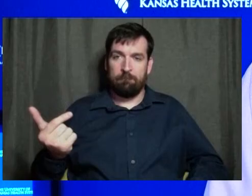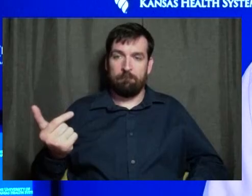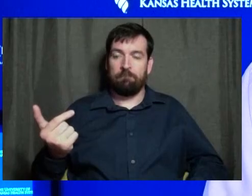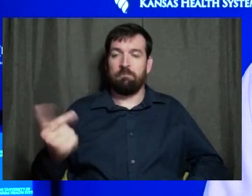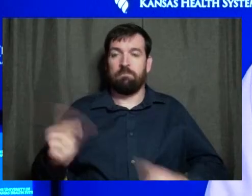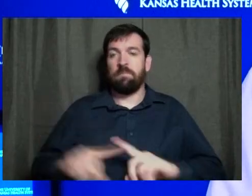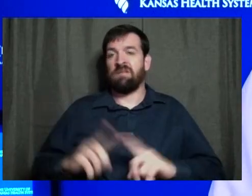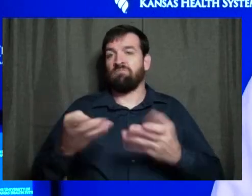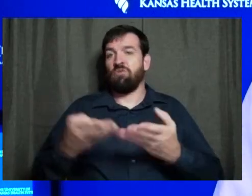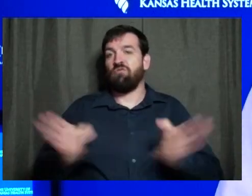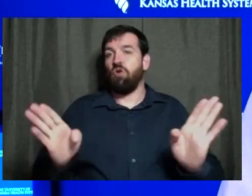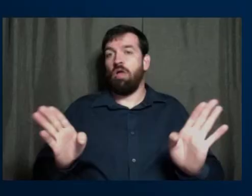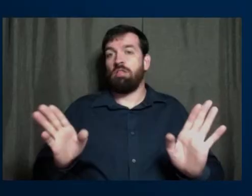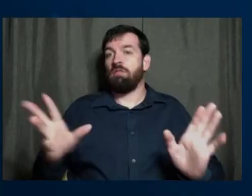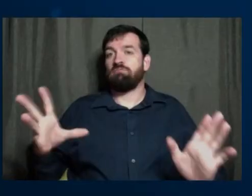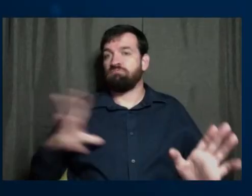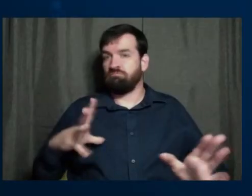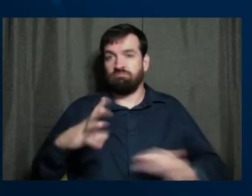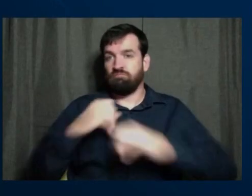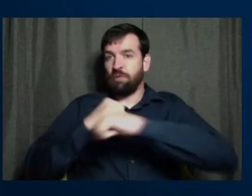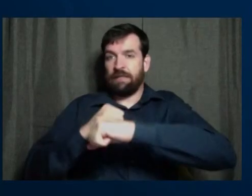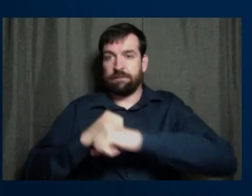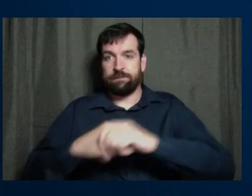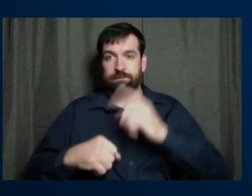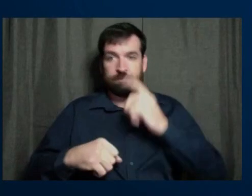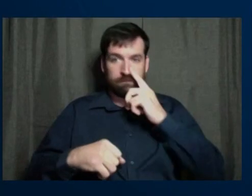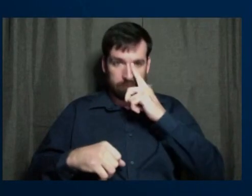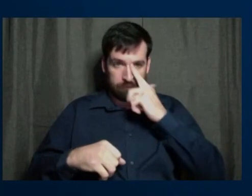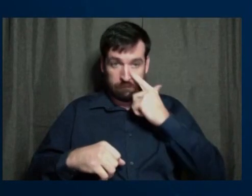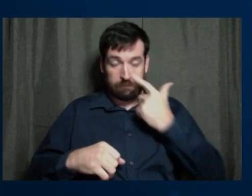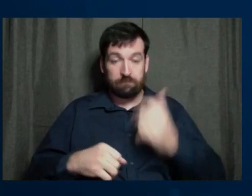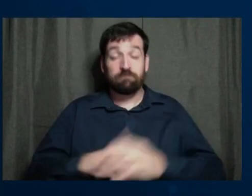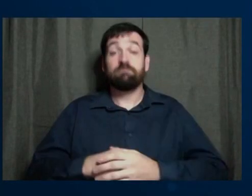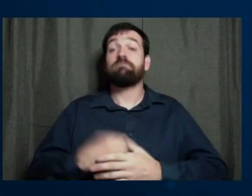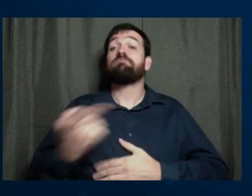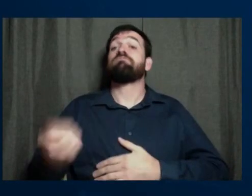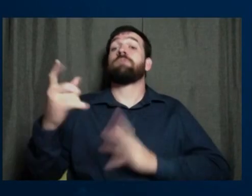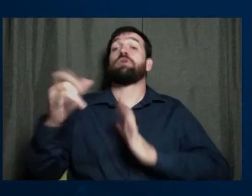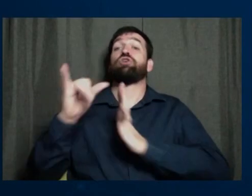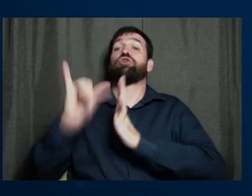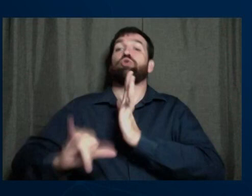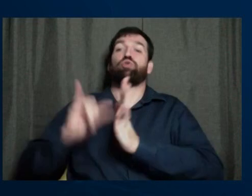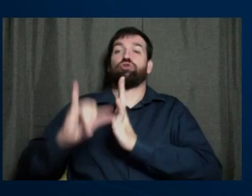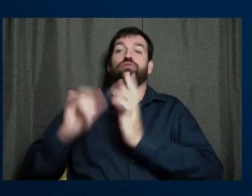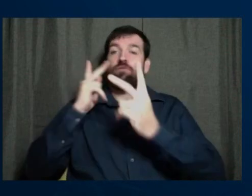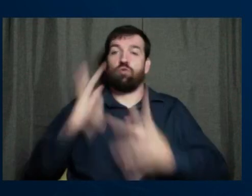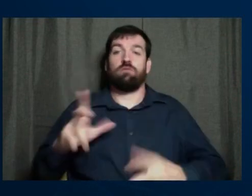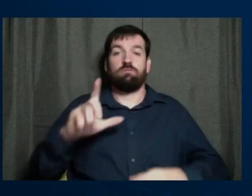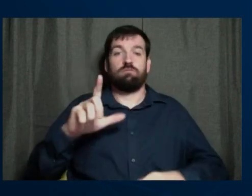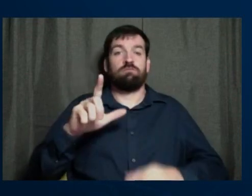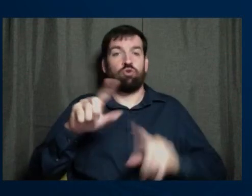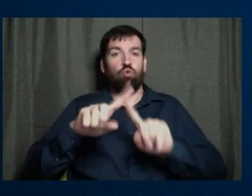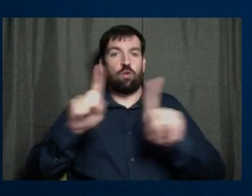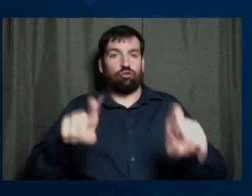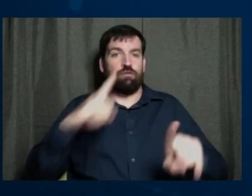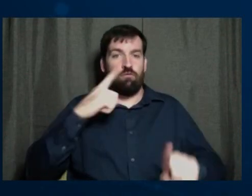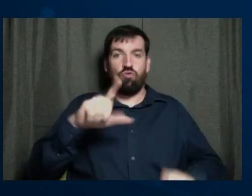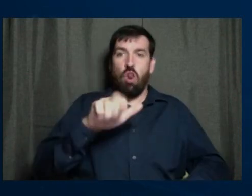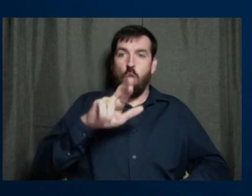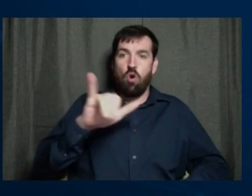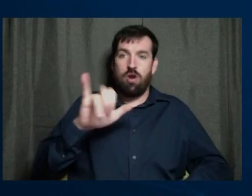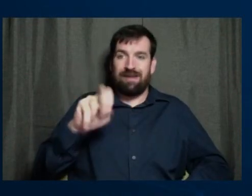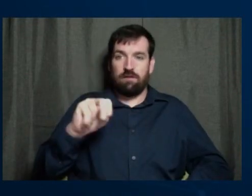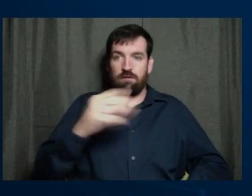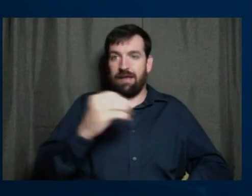be very well protected. Okay, so one of our YouTube viewers has a question for Lauren and Dr. Oday. Is there any particular